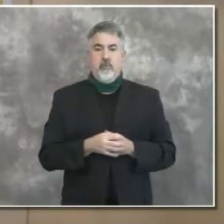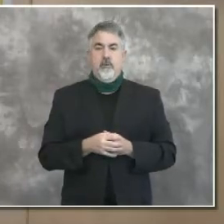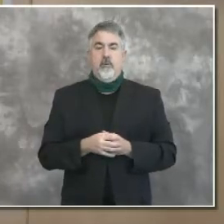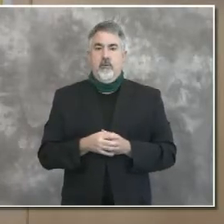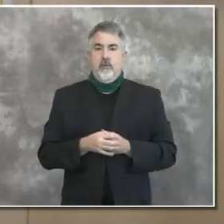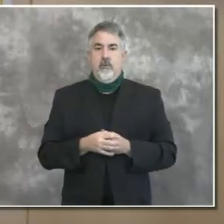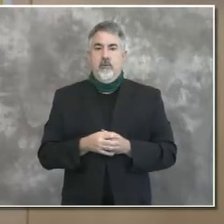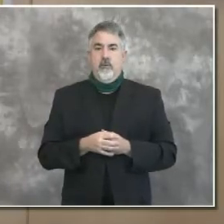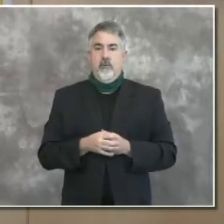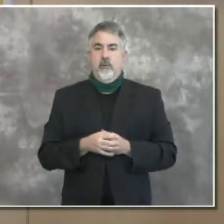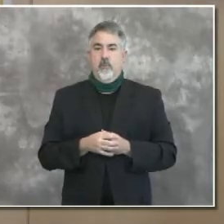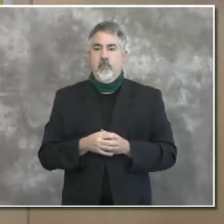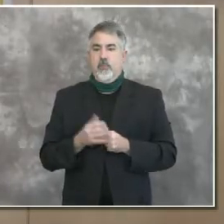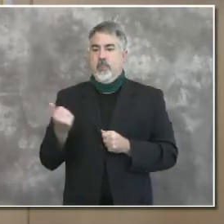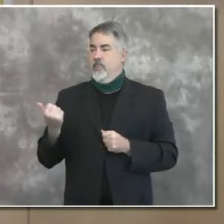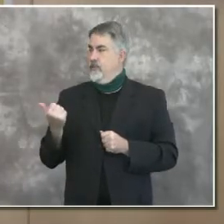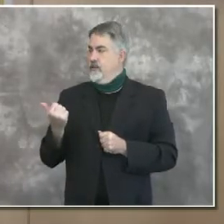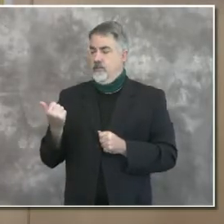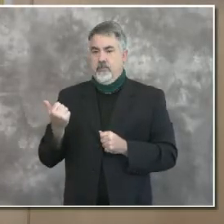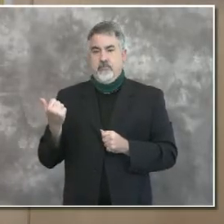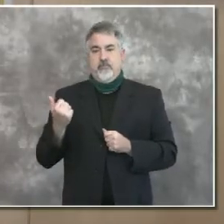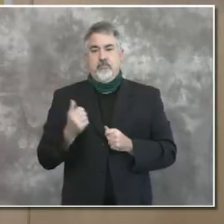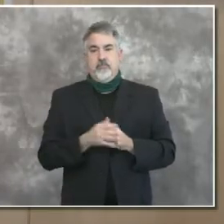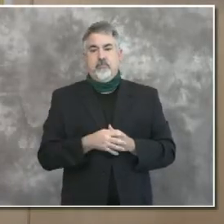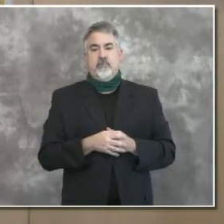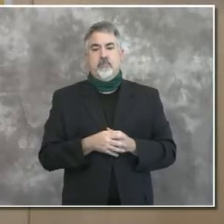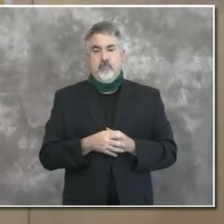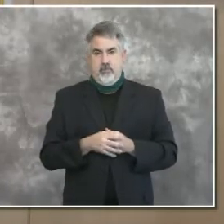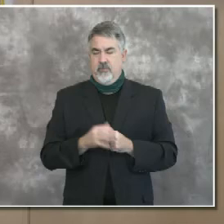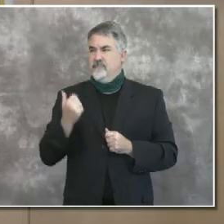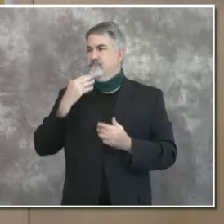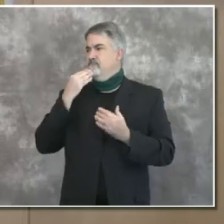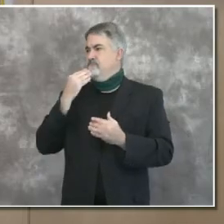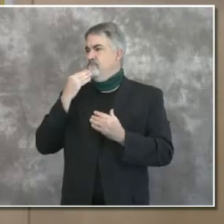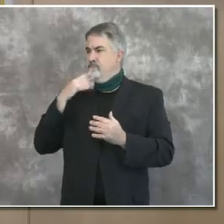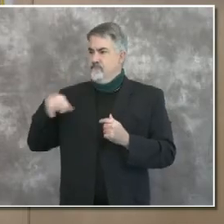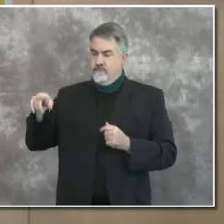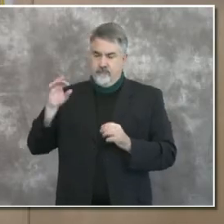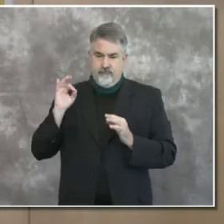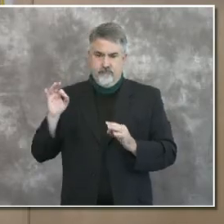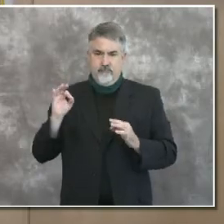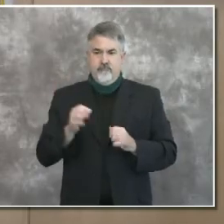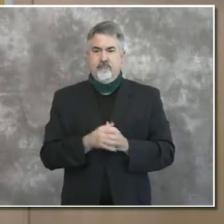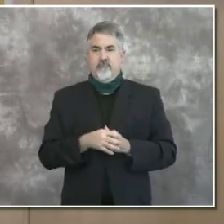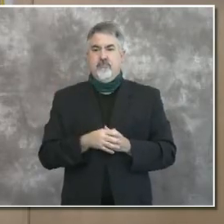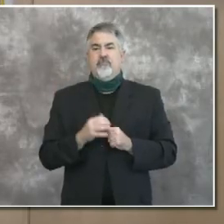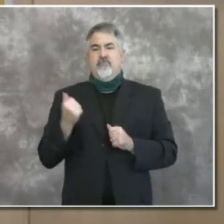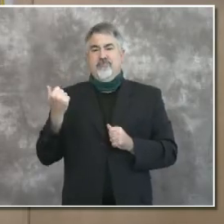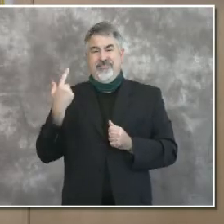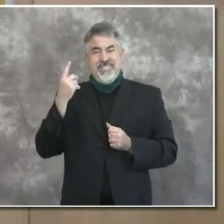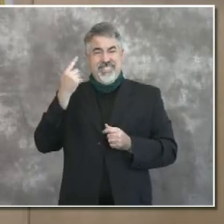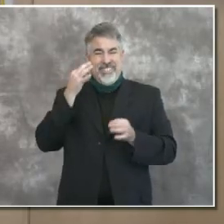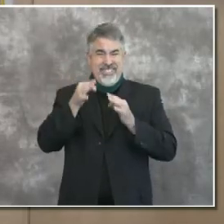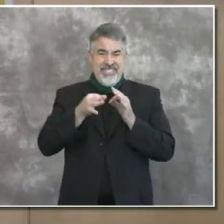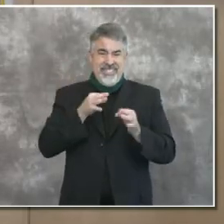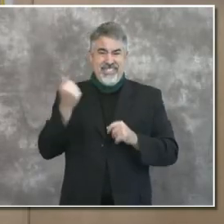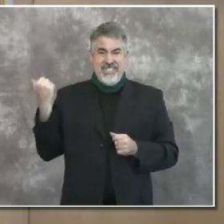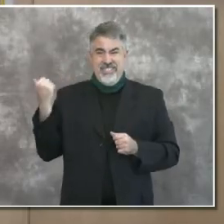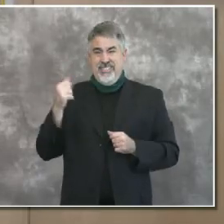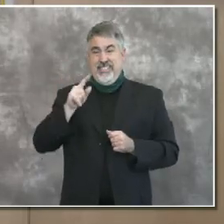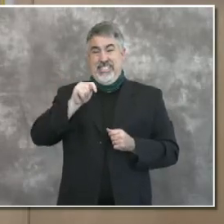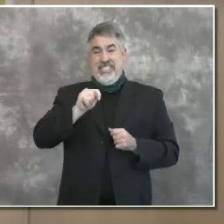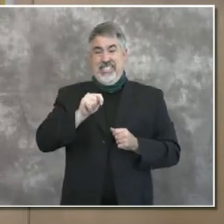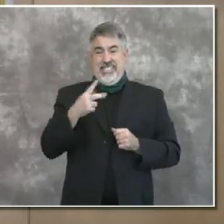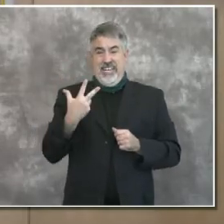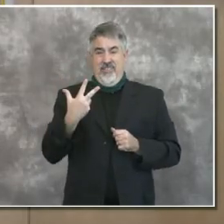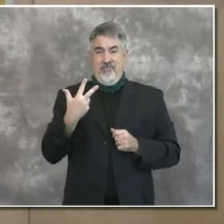Thank you, Supervisor Fletcher, and good afternoon, everyone. As Supervisor Fletcher said, I'm here to talk about our T3 strategy: test,